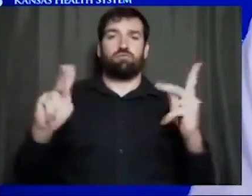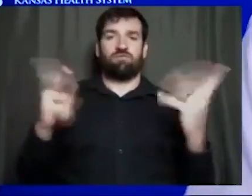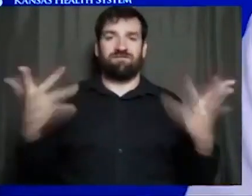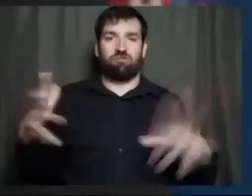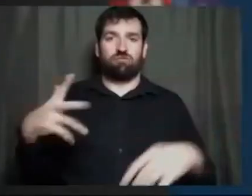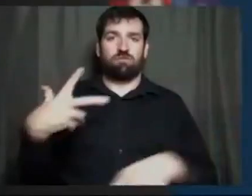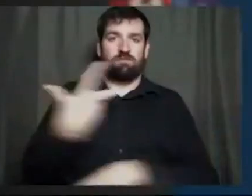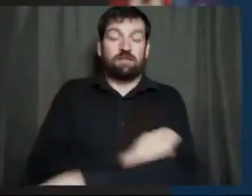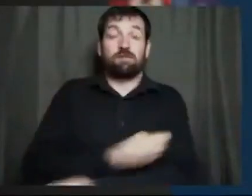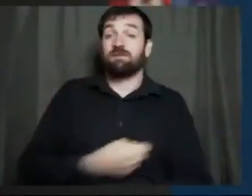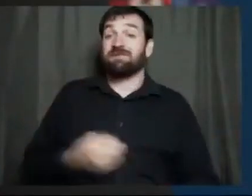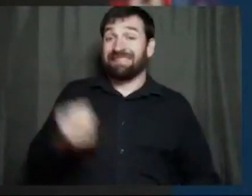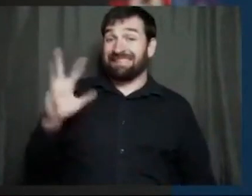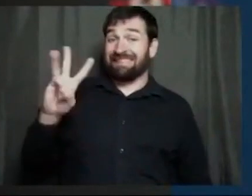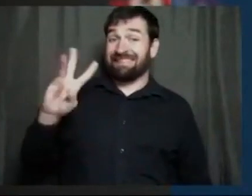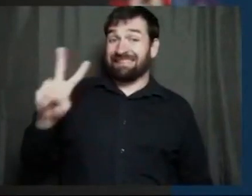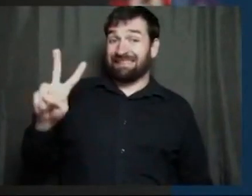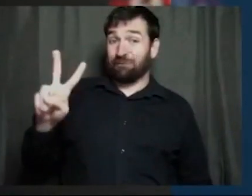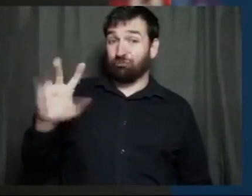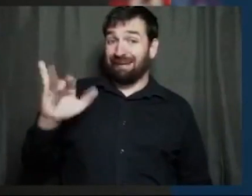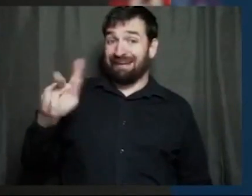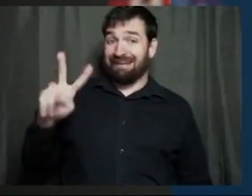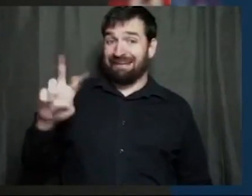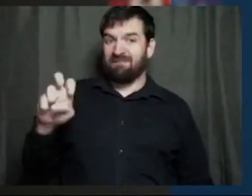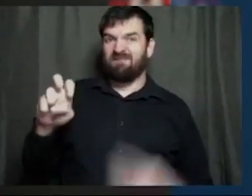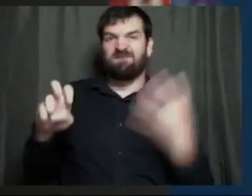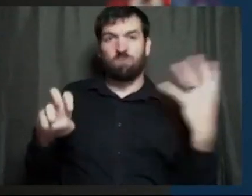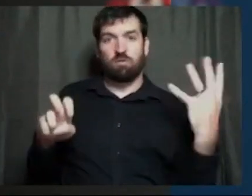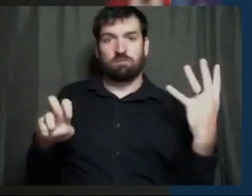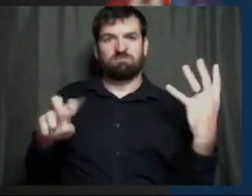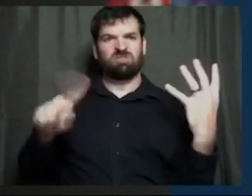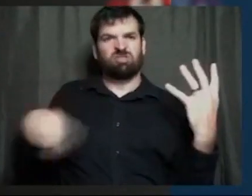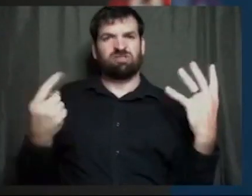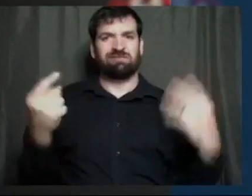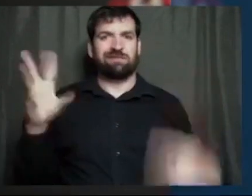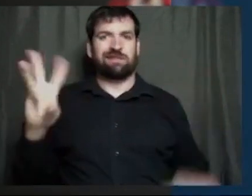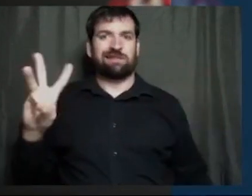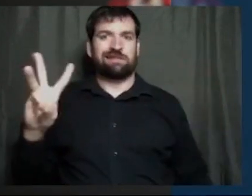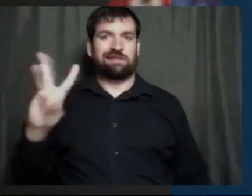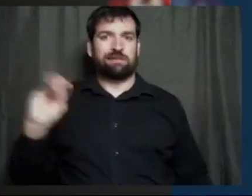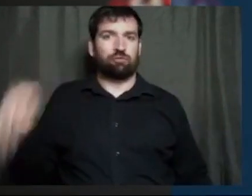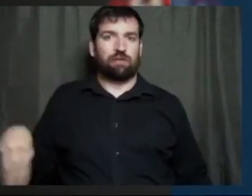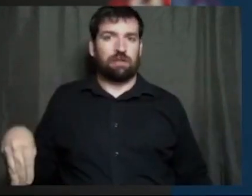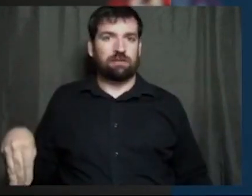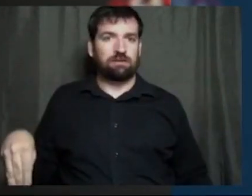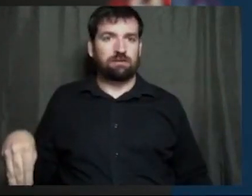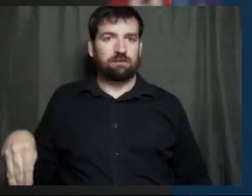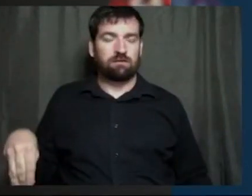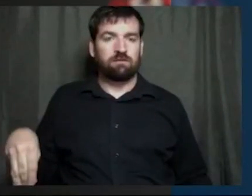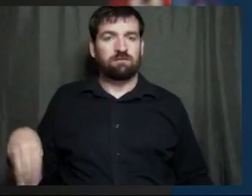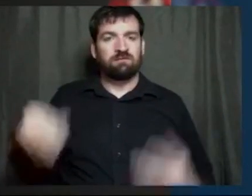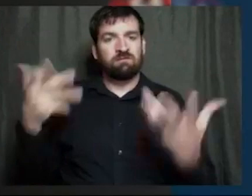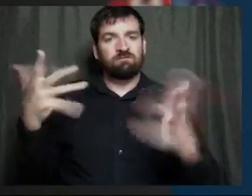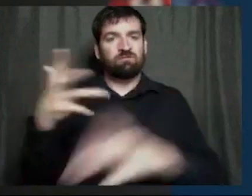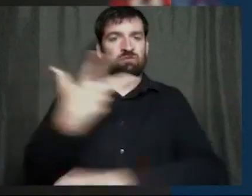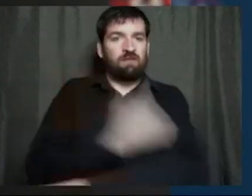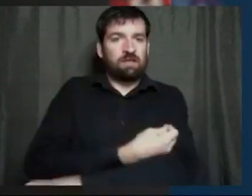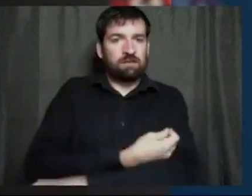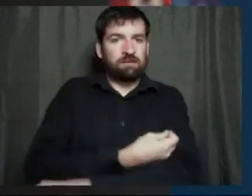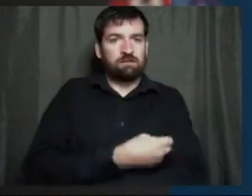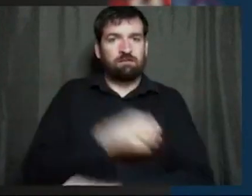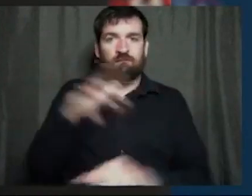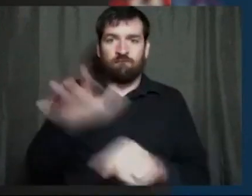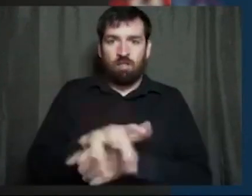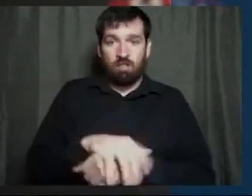infections. So it is just 6% of active infections that we have here in the hospital are fully vaccinated. And again, I think that continues to